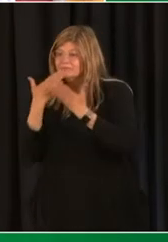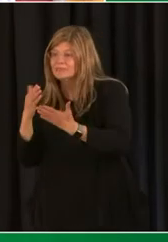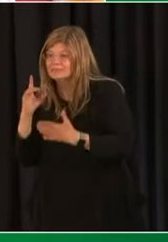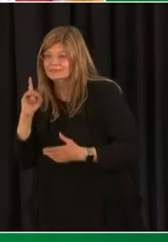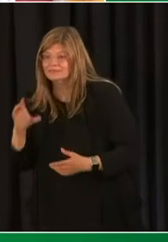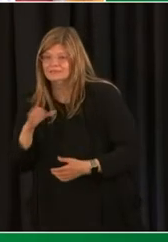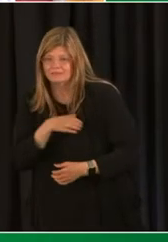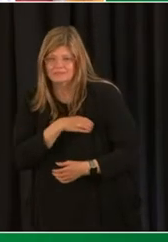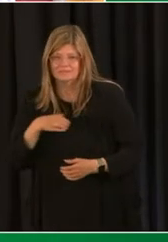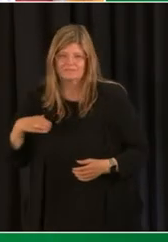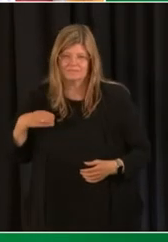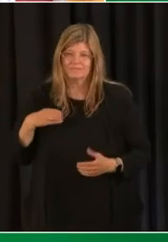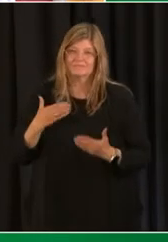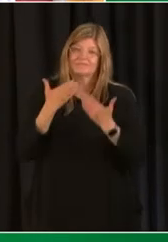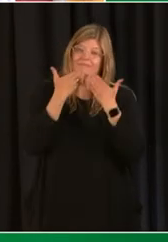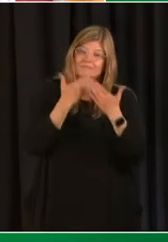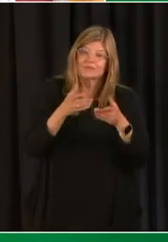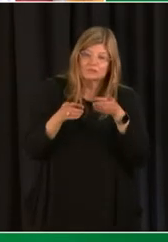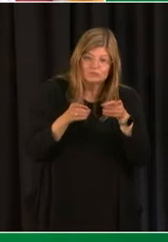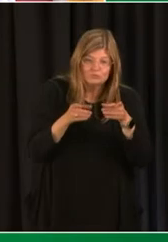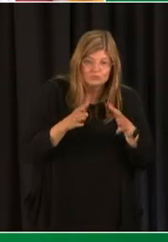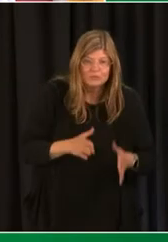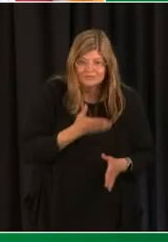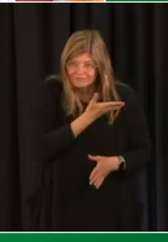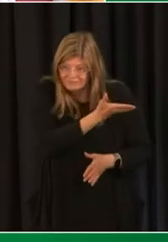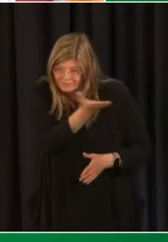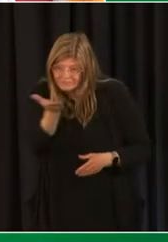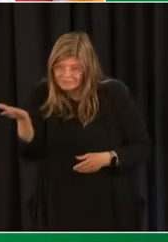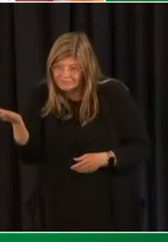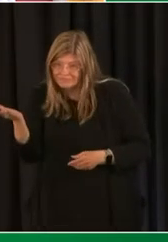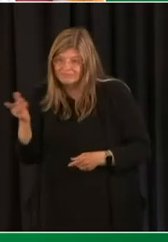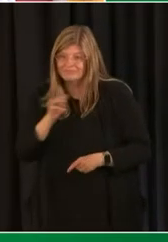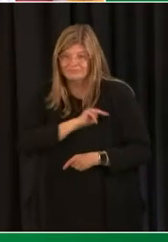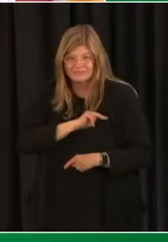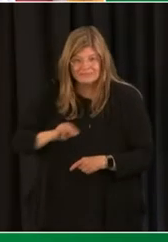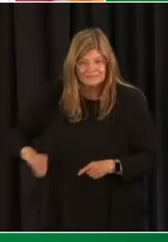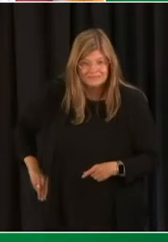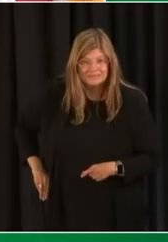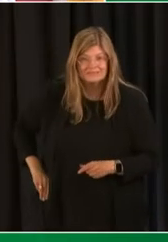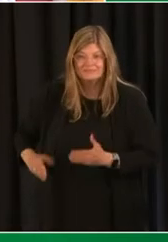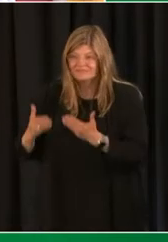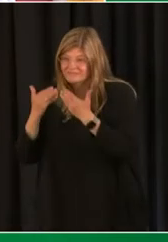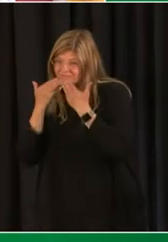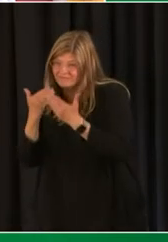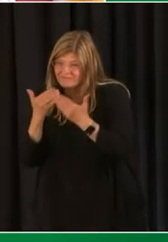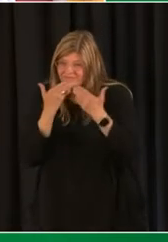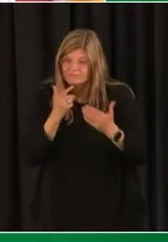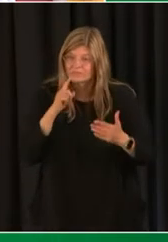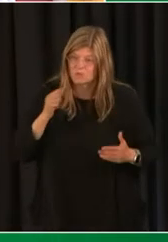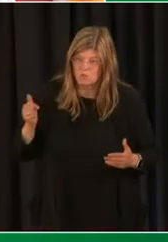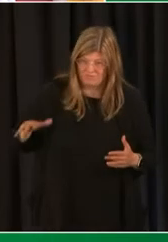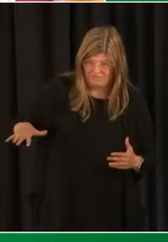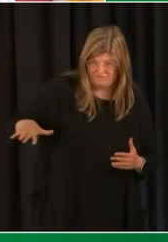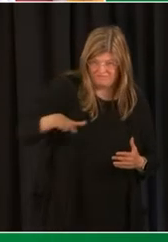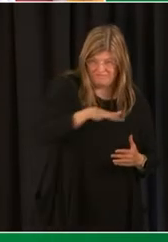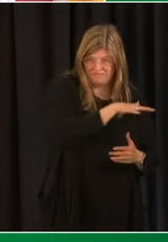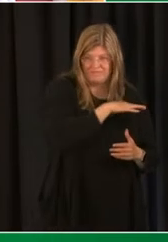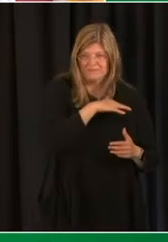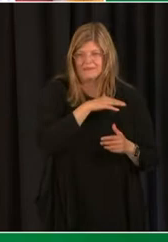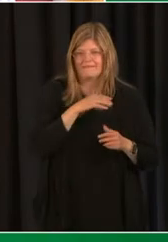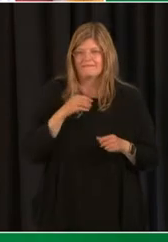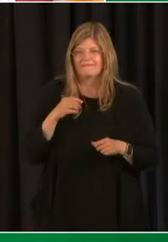you, Director Zallinger. Thank you, Deputy Mayor. Thank you again, Councilmember Bonds. And